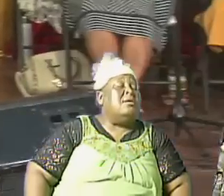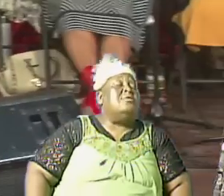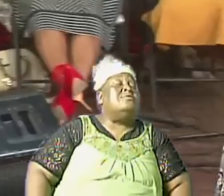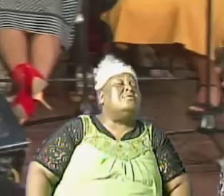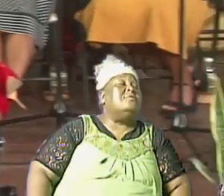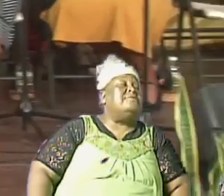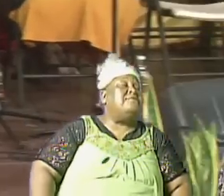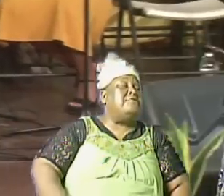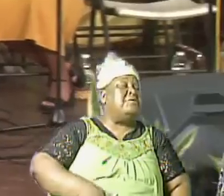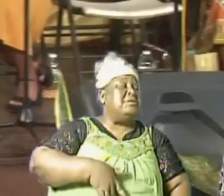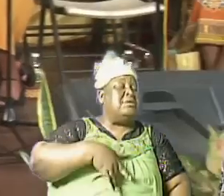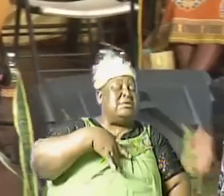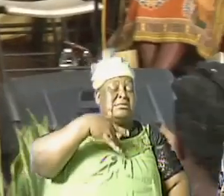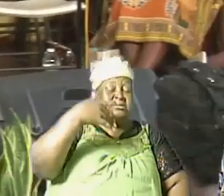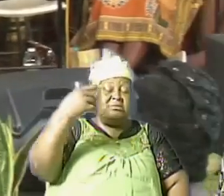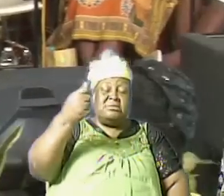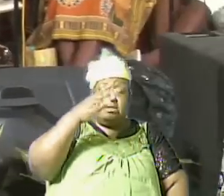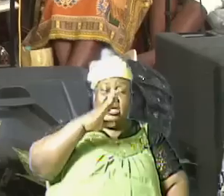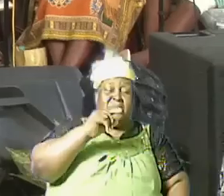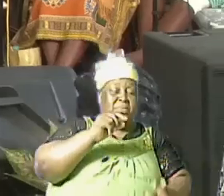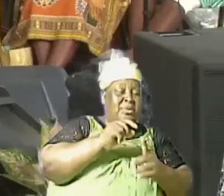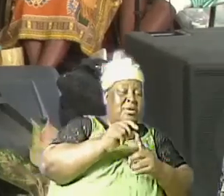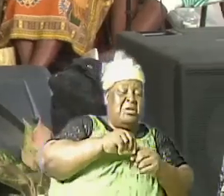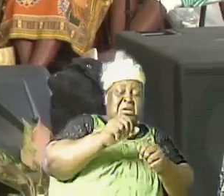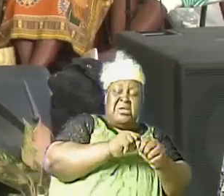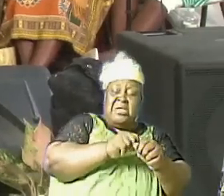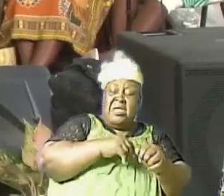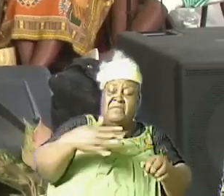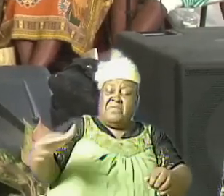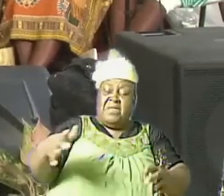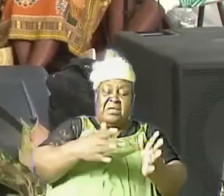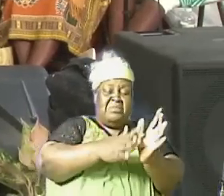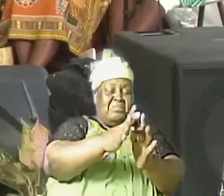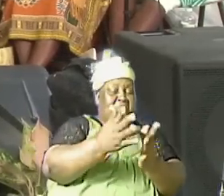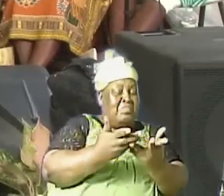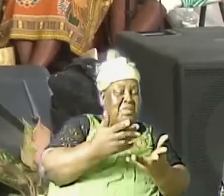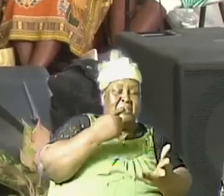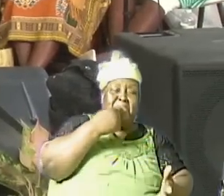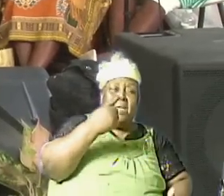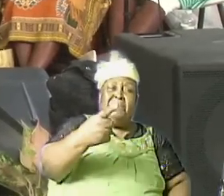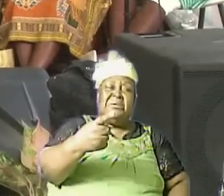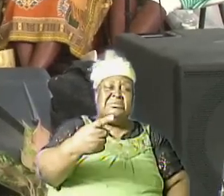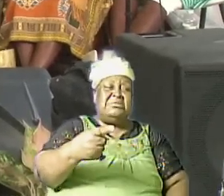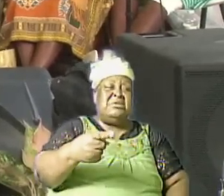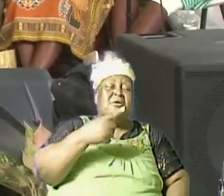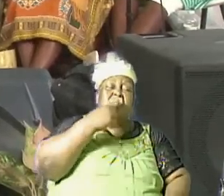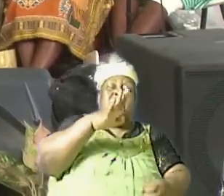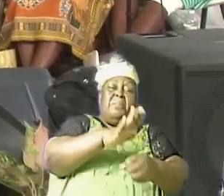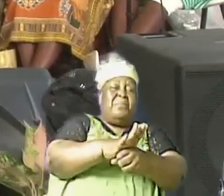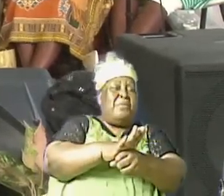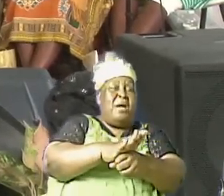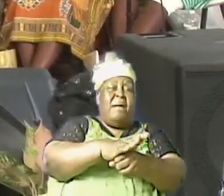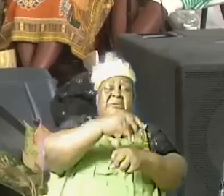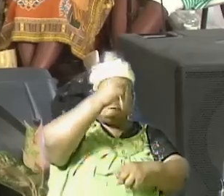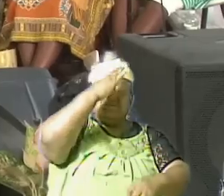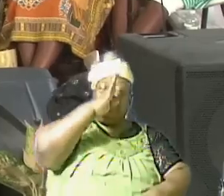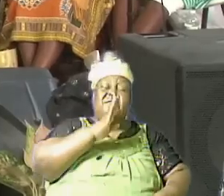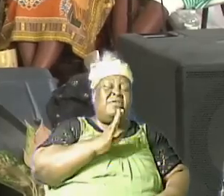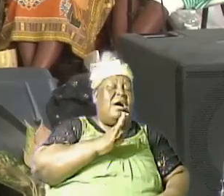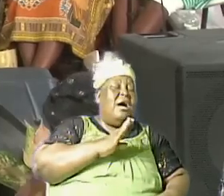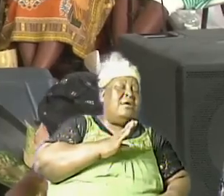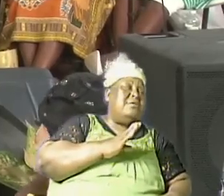Woo, I feel that everything God, the Bible said, is promises